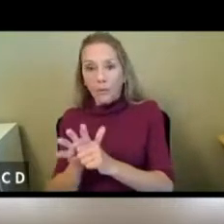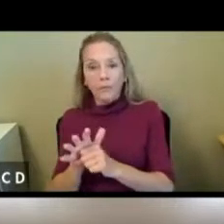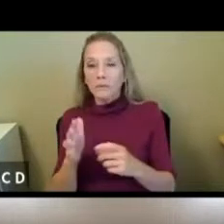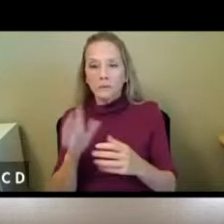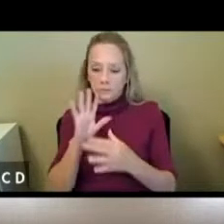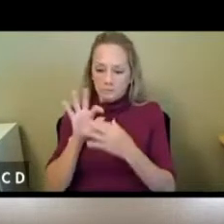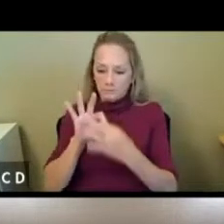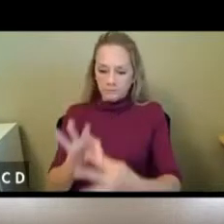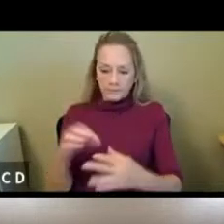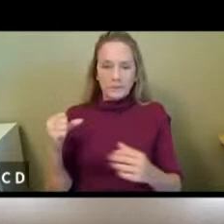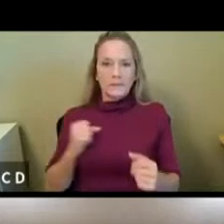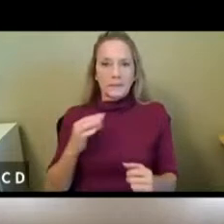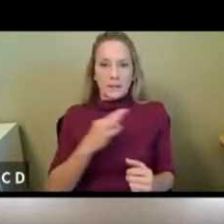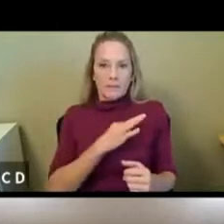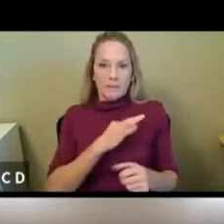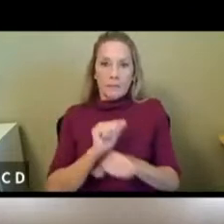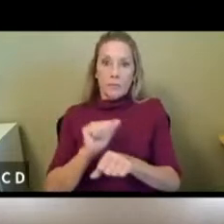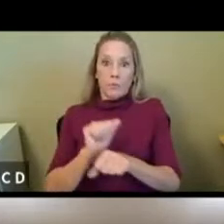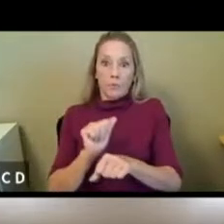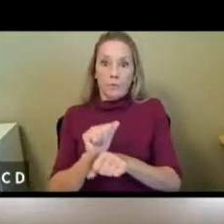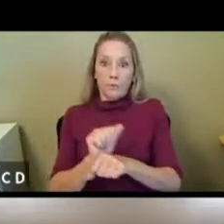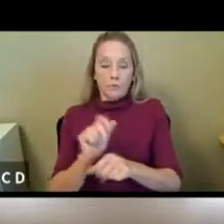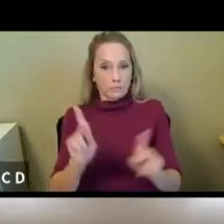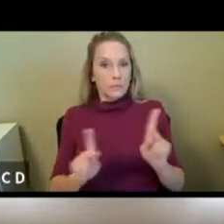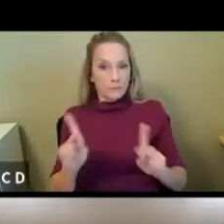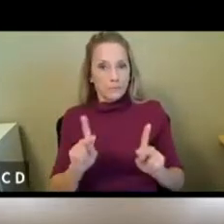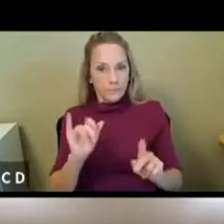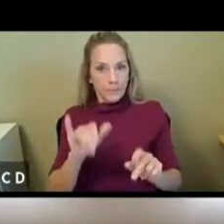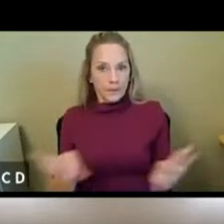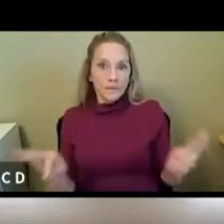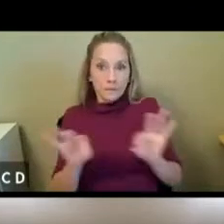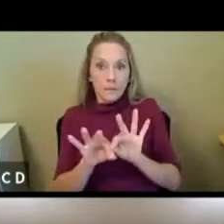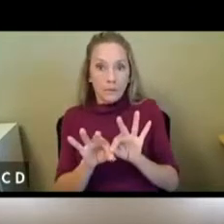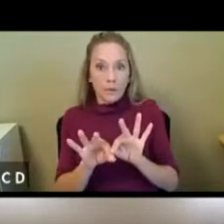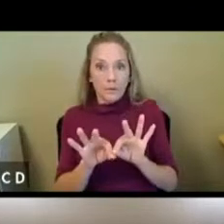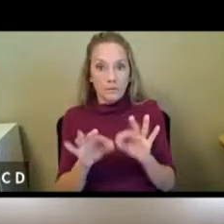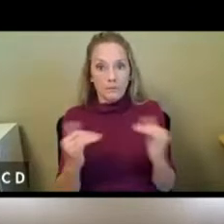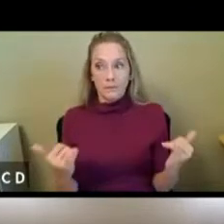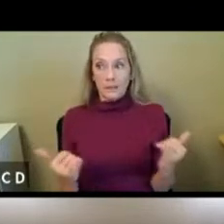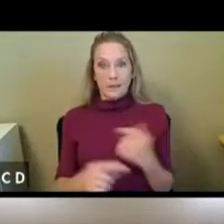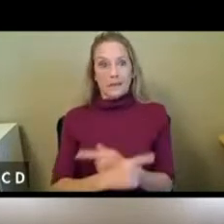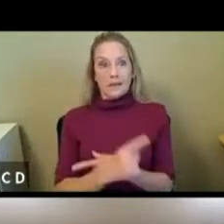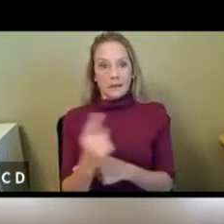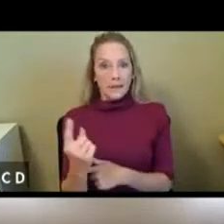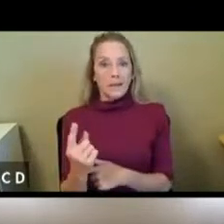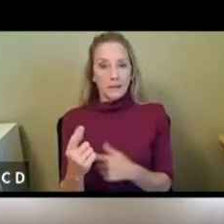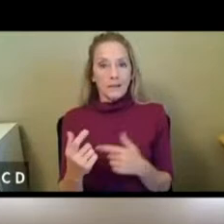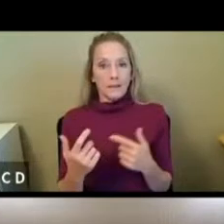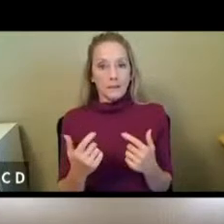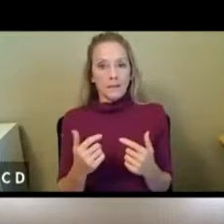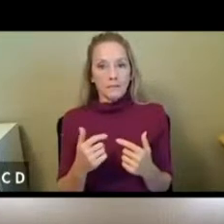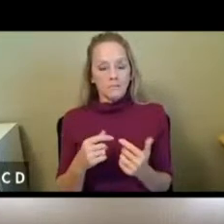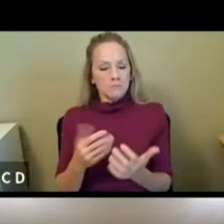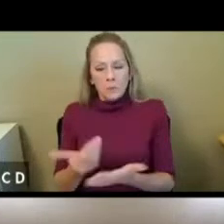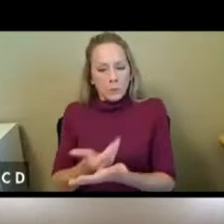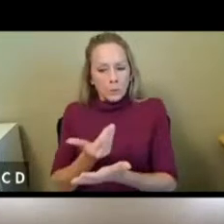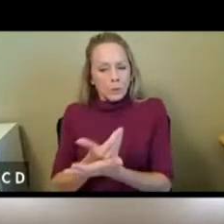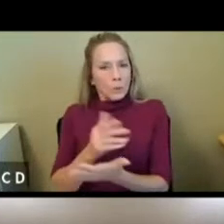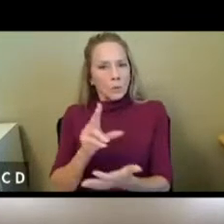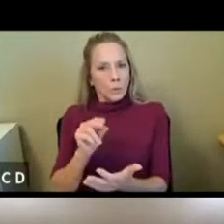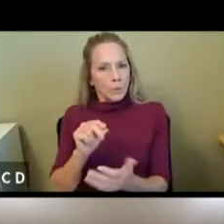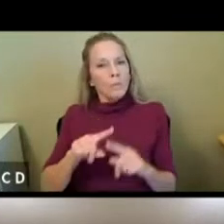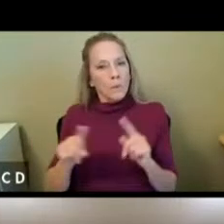to staffing in this current environment that are not new, but that are